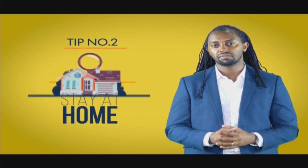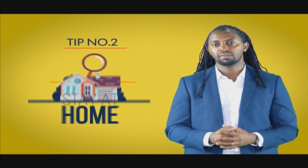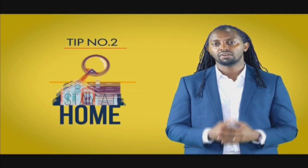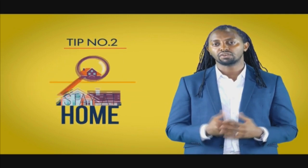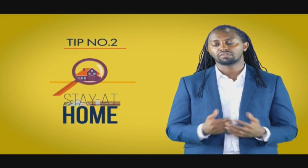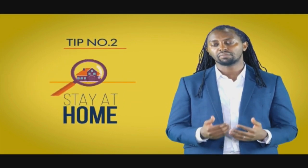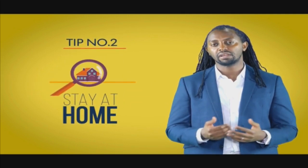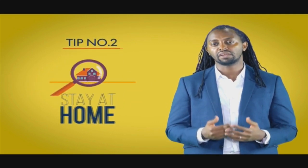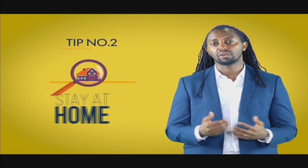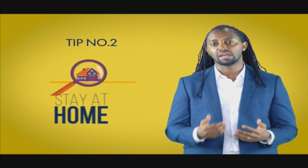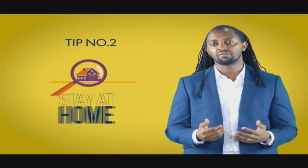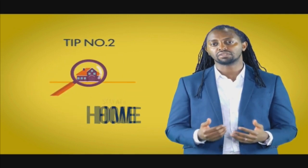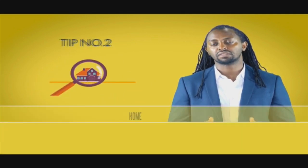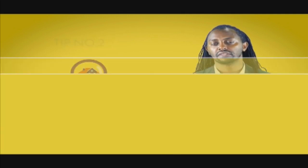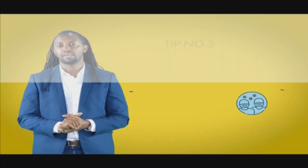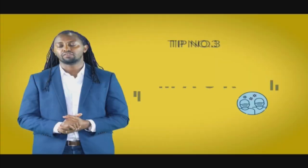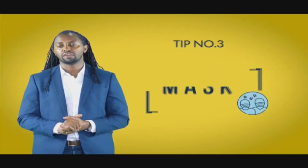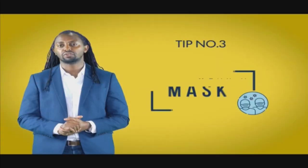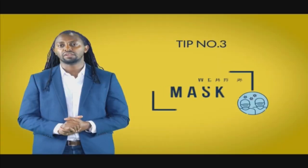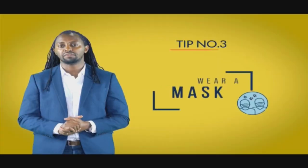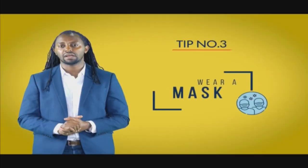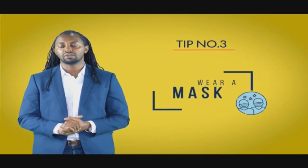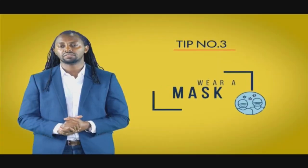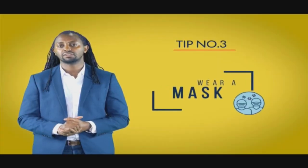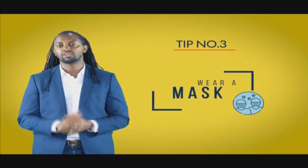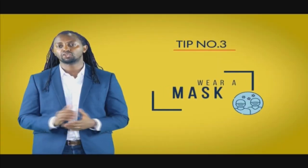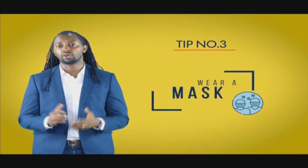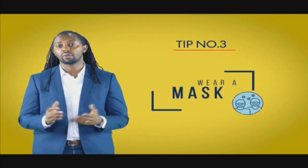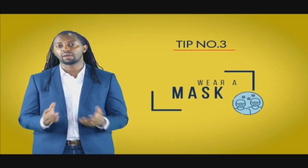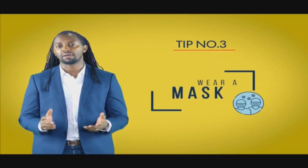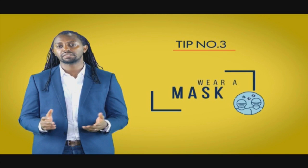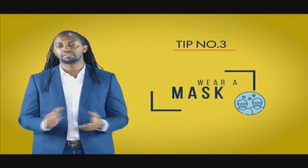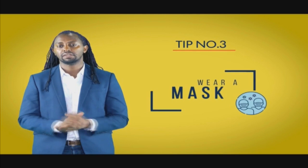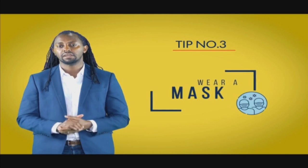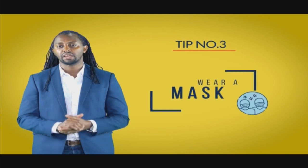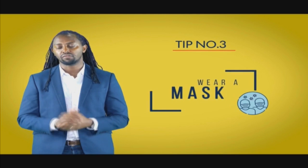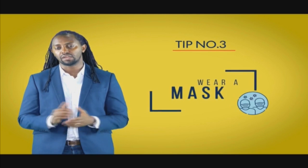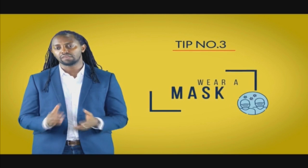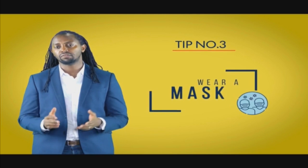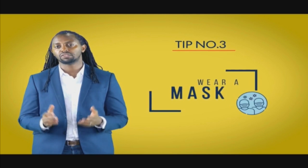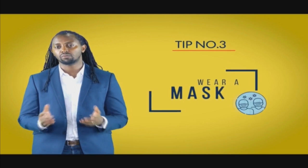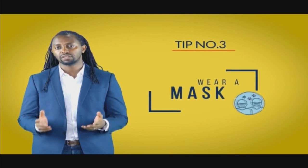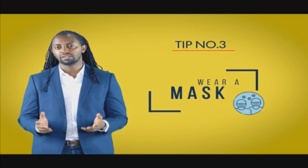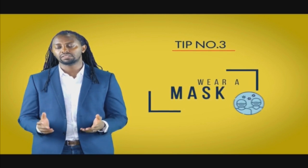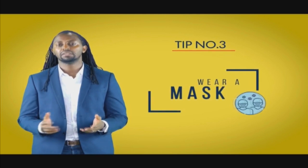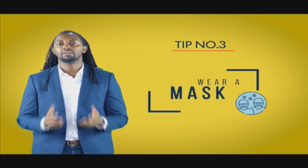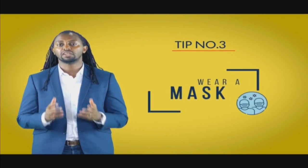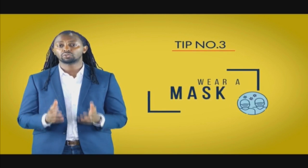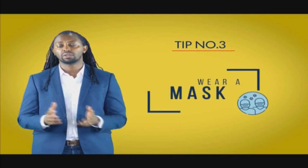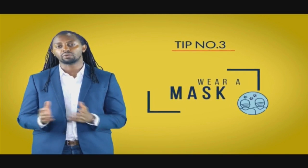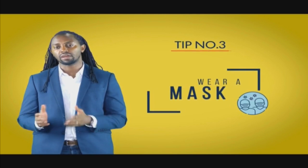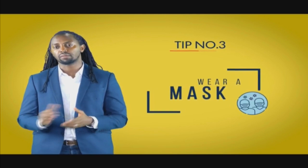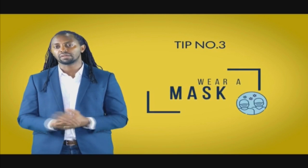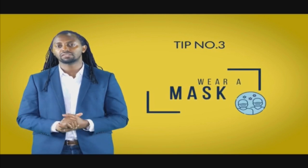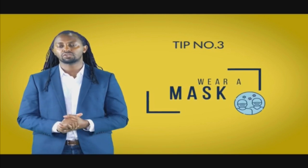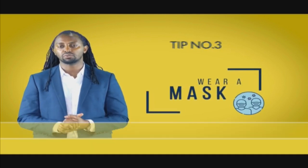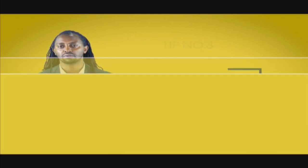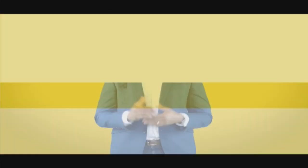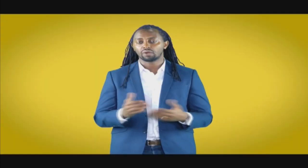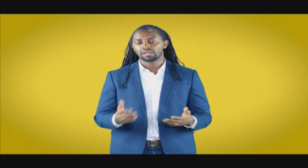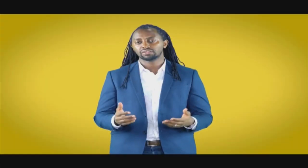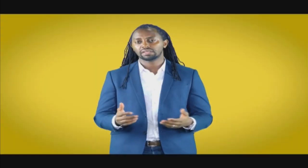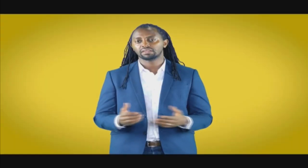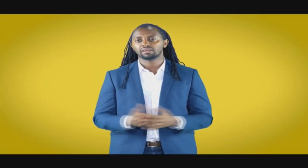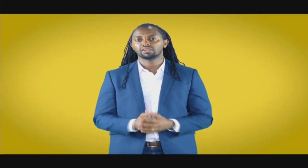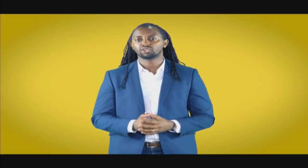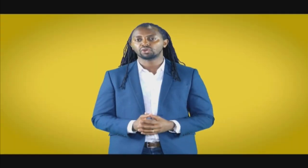yourself, your family, and your loved ones. If you have to leave the house, ensure you wear a mask. And if you live with small kids, ensure they wear the masks too.